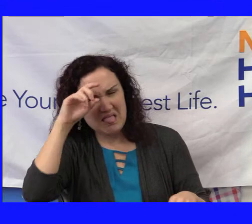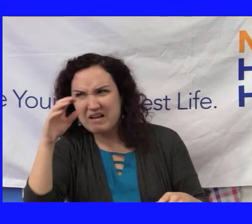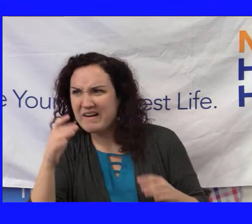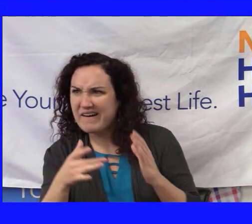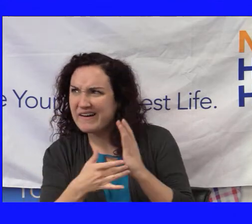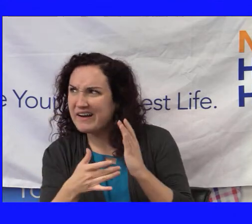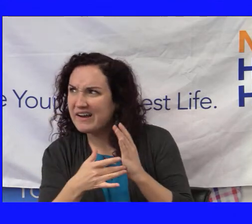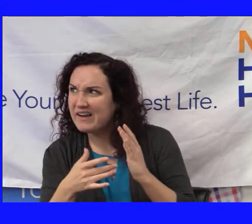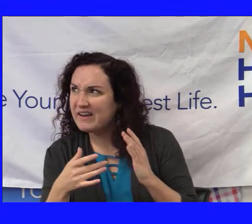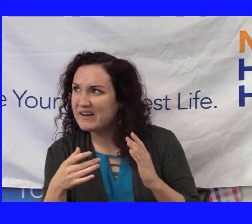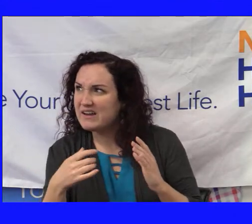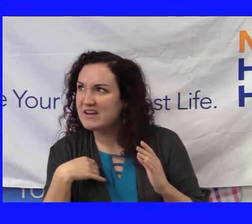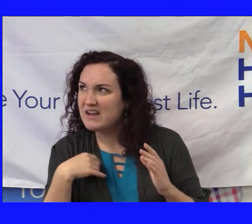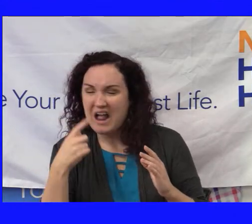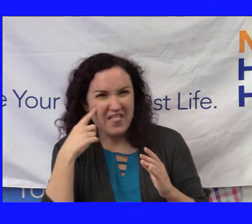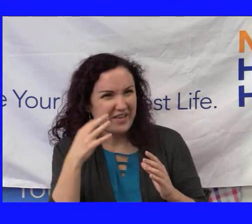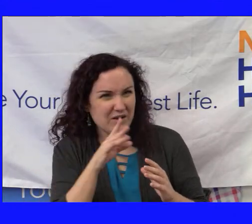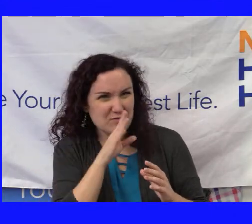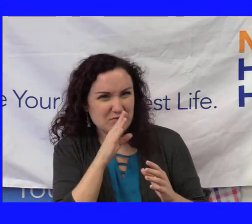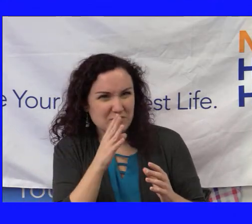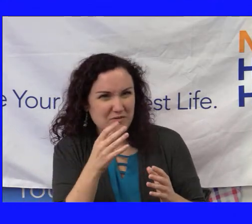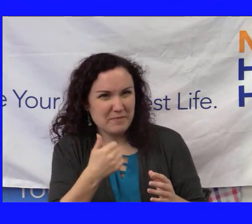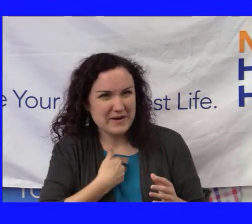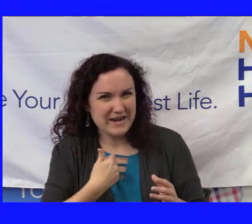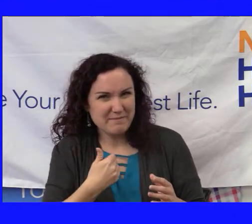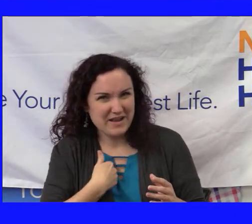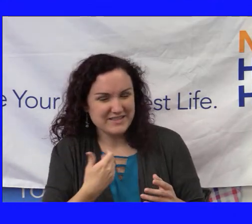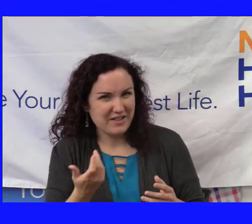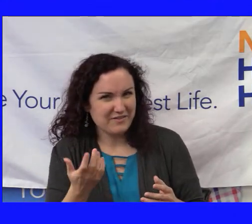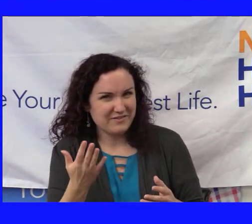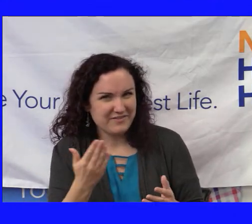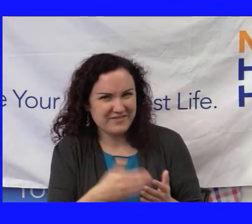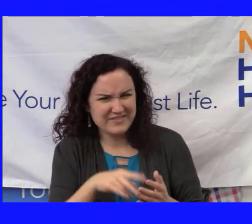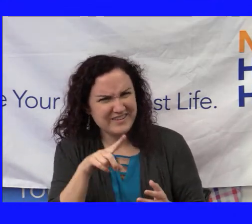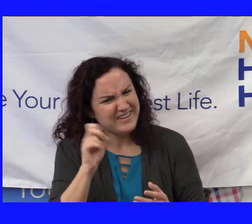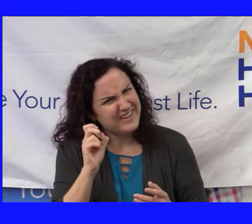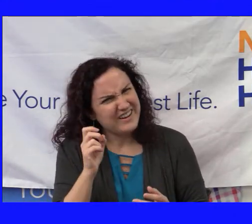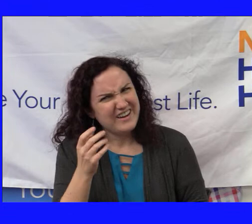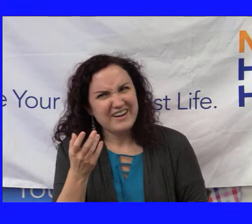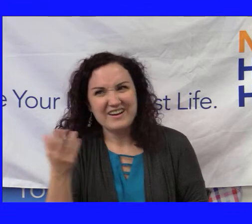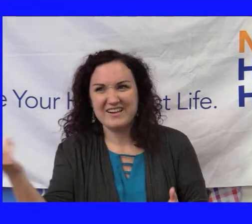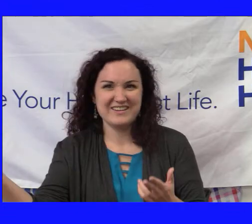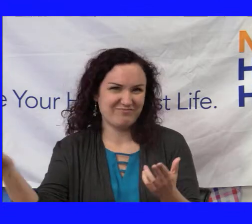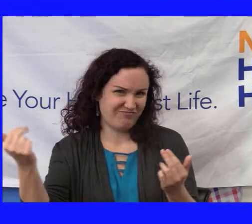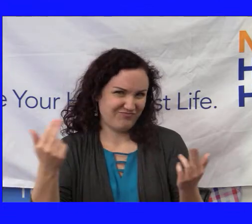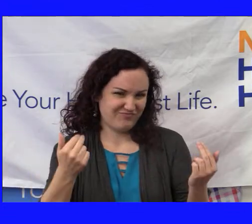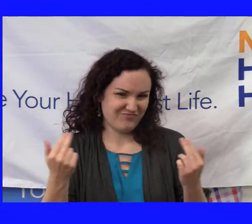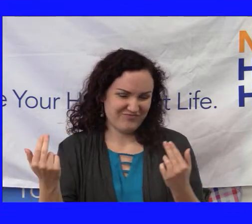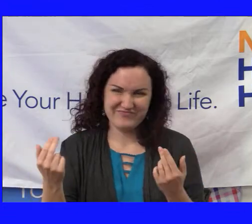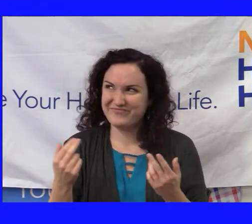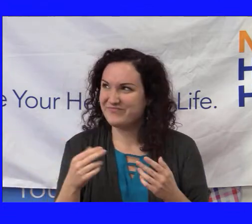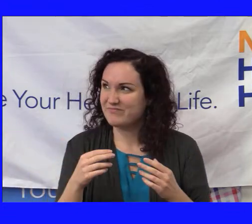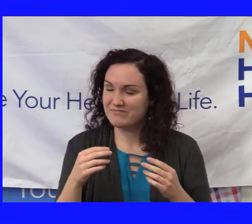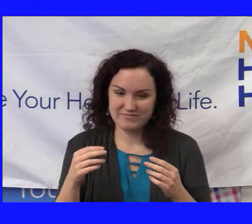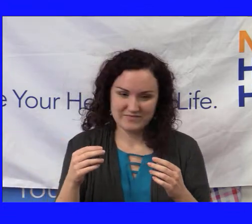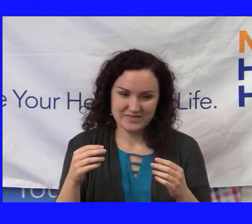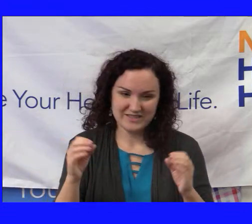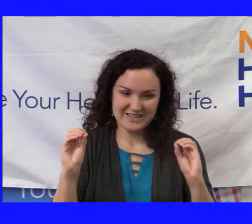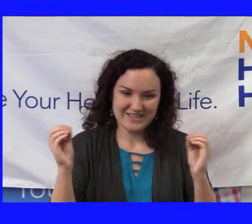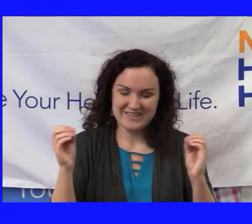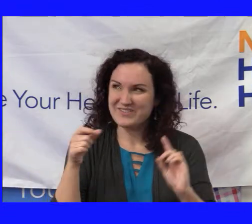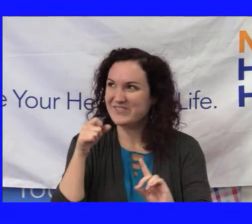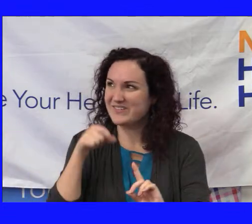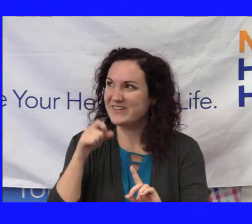Okay, I think I was repeating myself on the video and the recording. So I think the system itself wanted